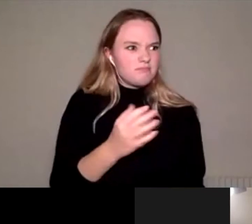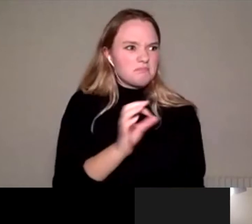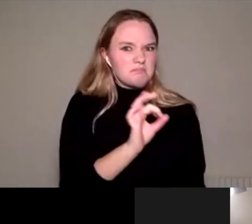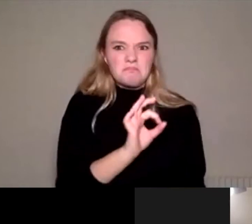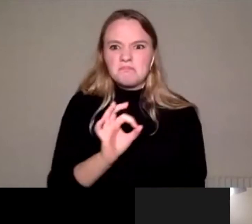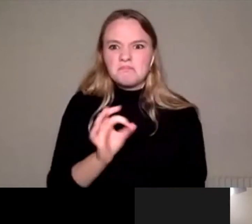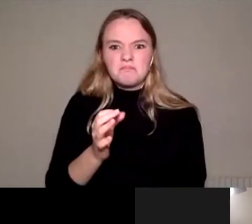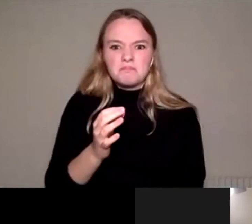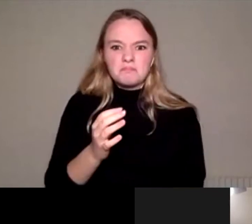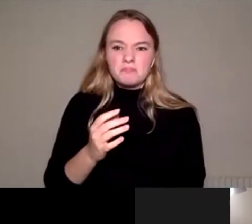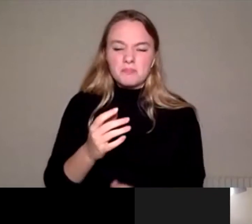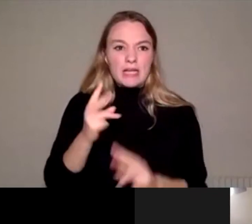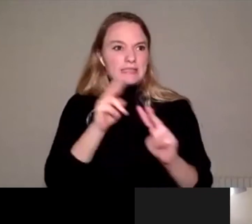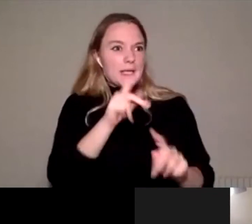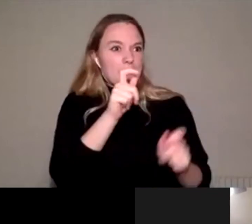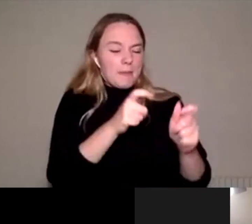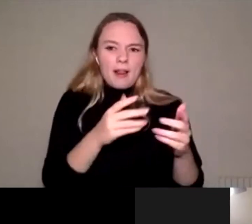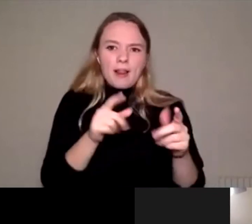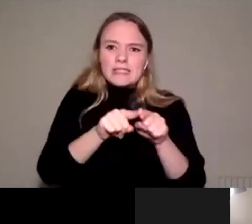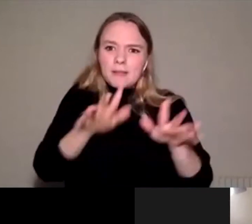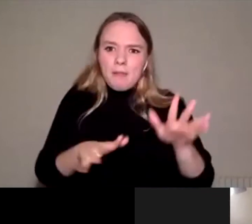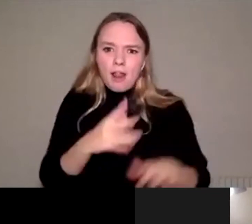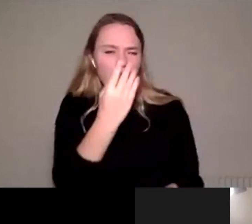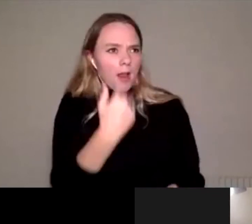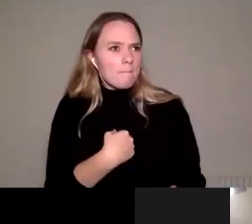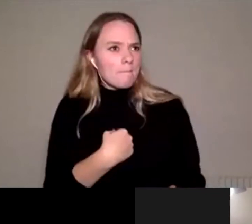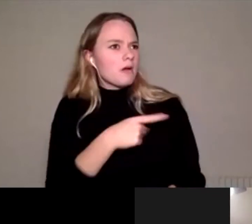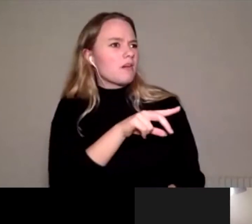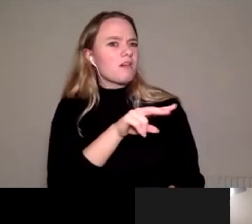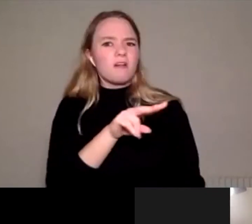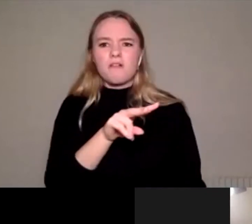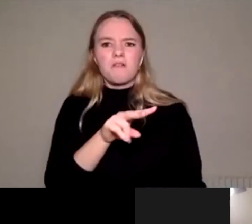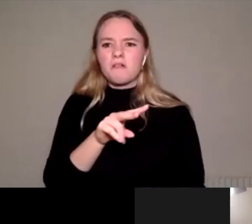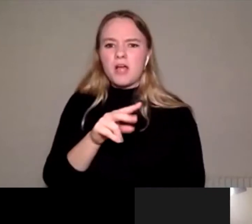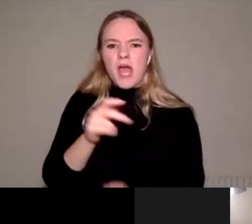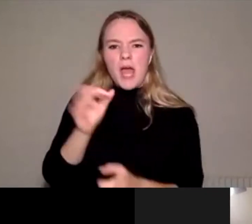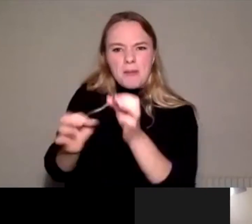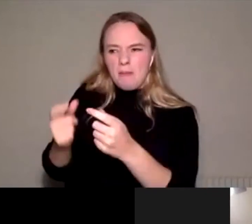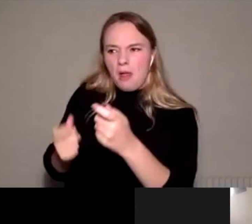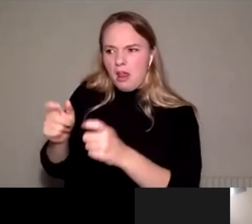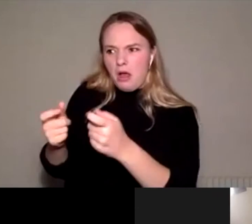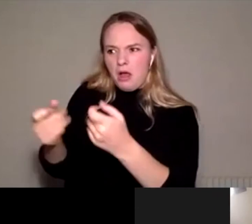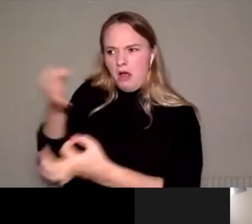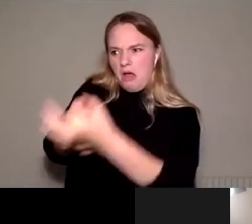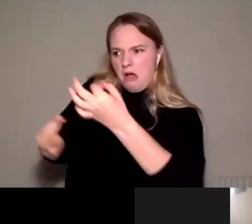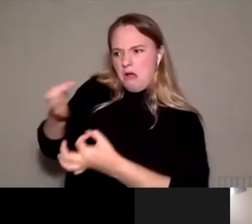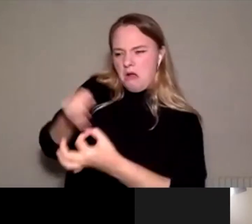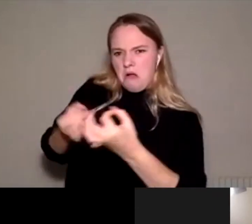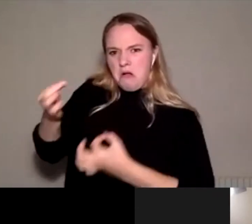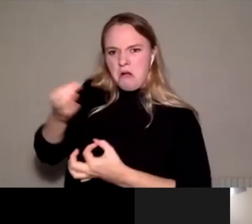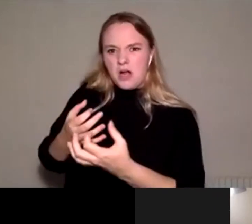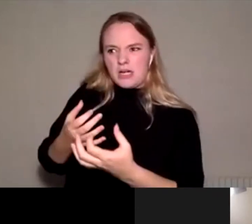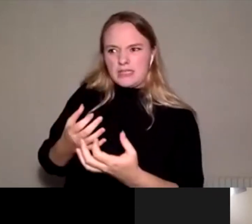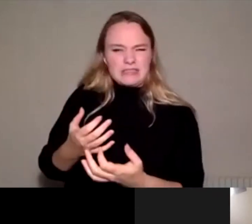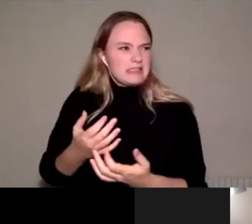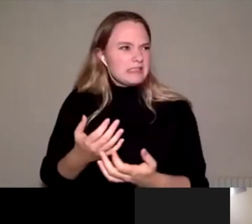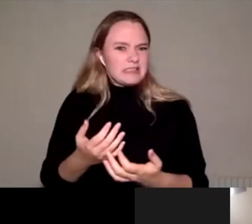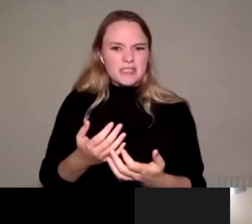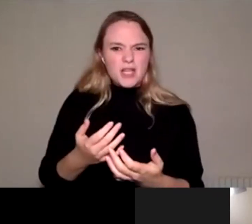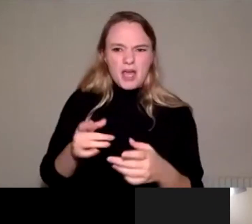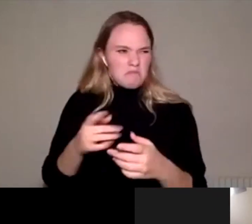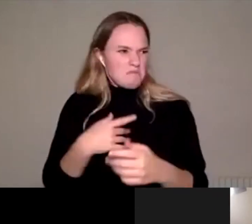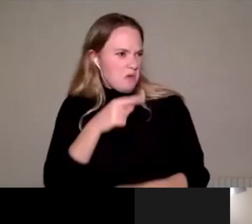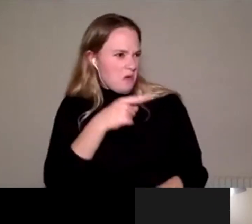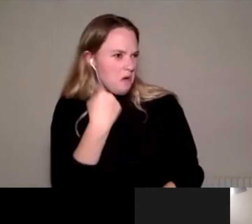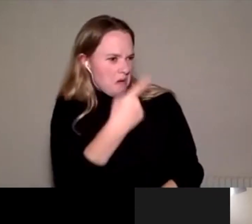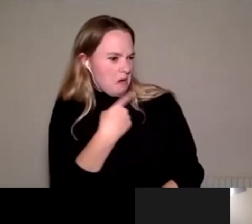people that look like me anymore, and I was questioned by everyone here in the society that we have here as to why I looked the way that I